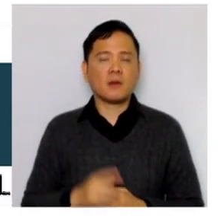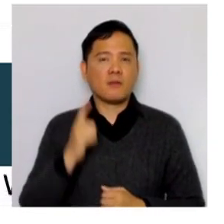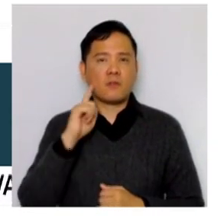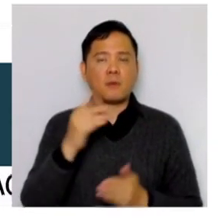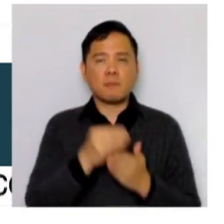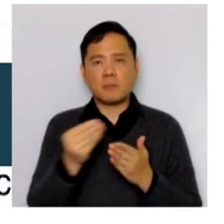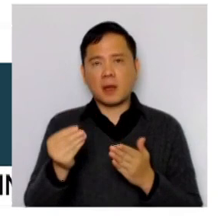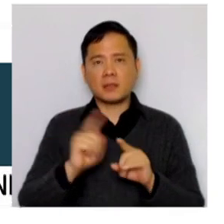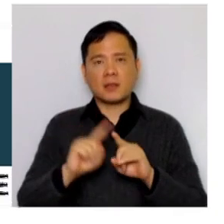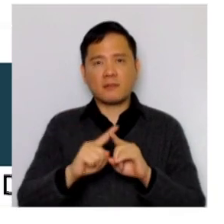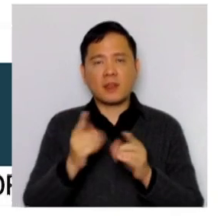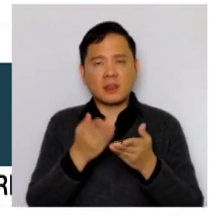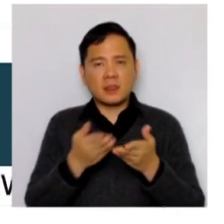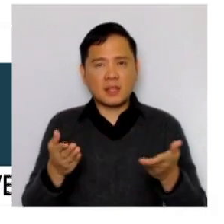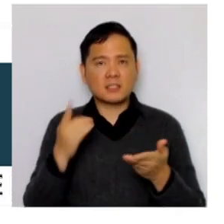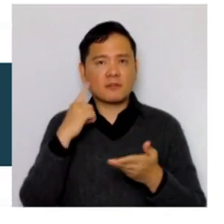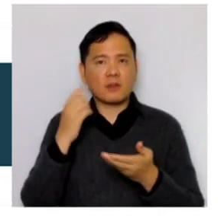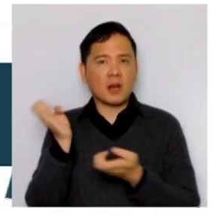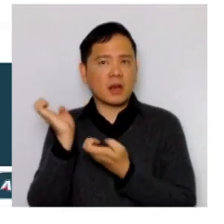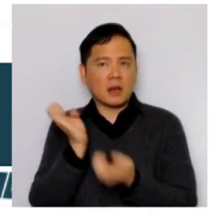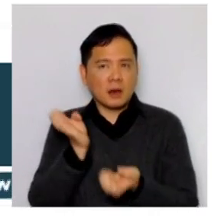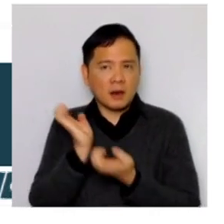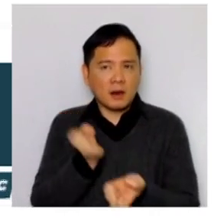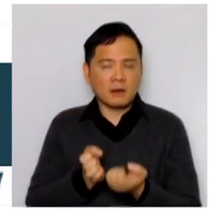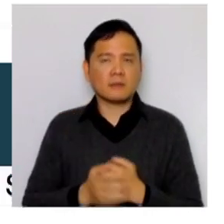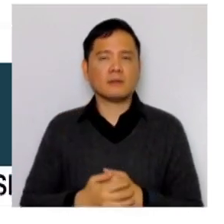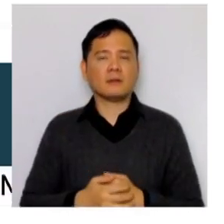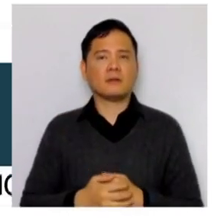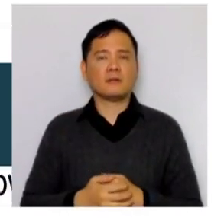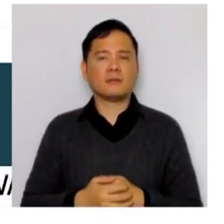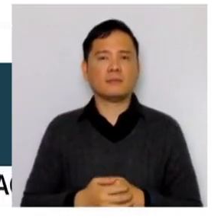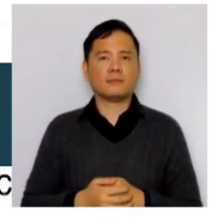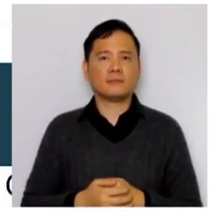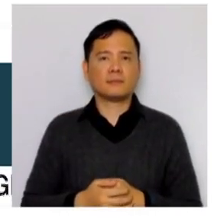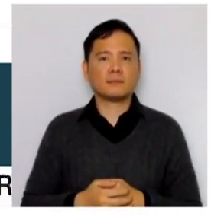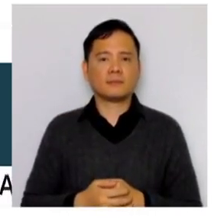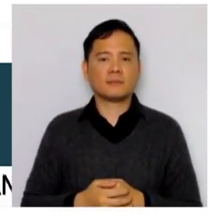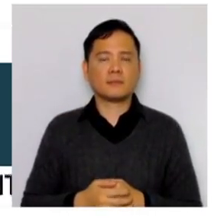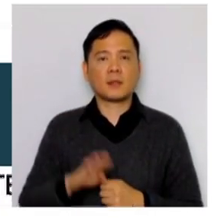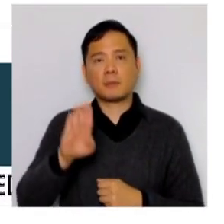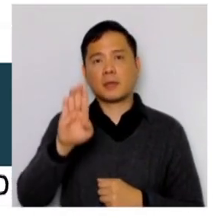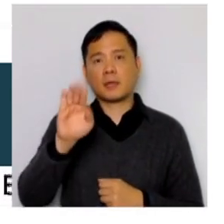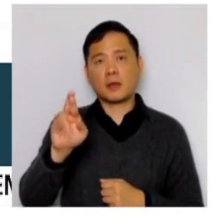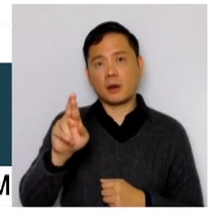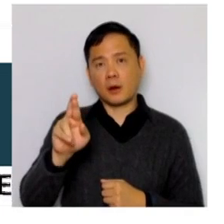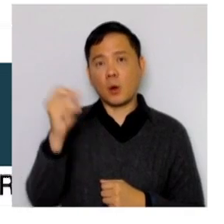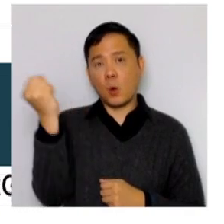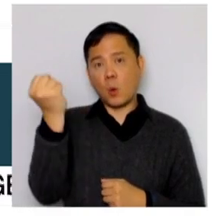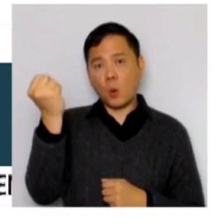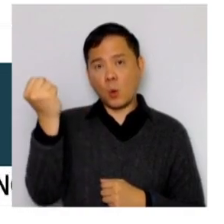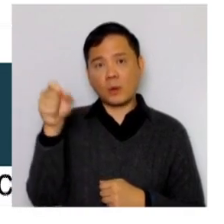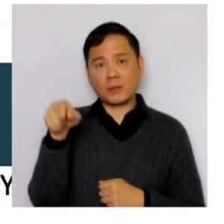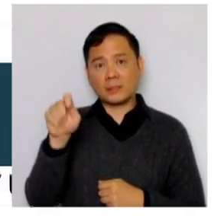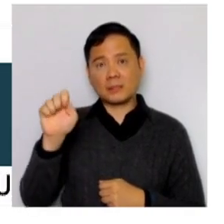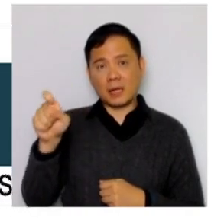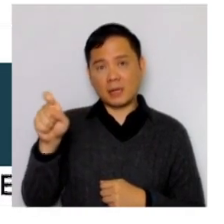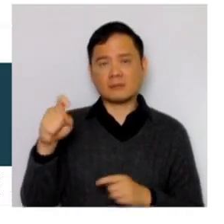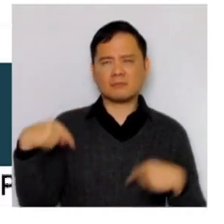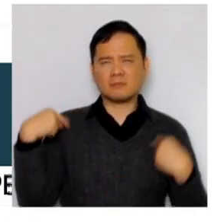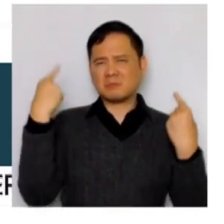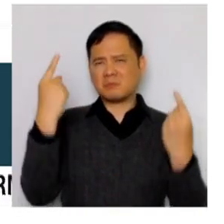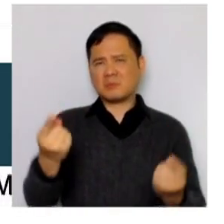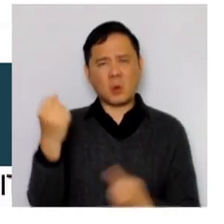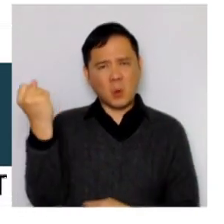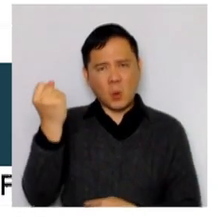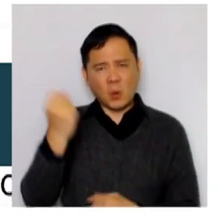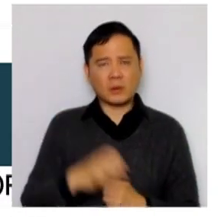export, materials on goods for export. And the BIR suspended that. Until now, it is suspended. So if there is